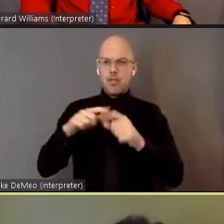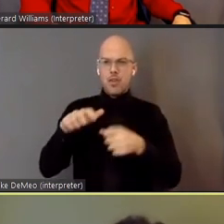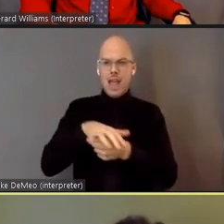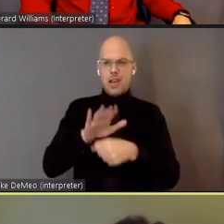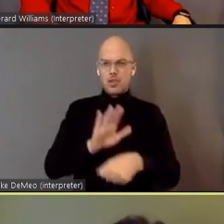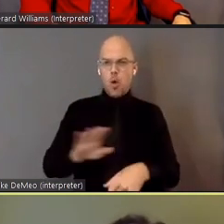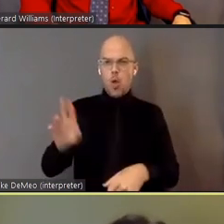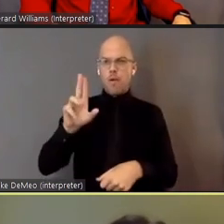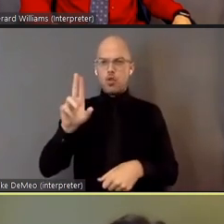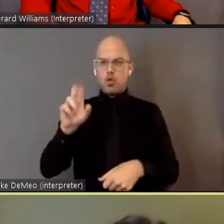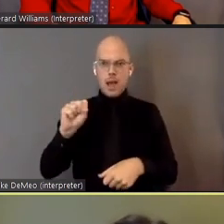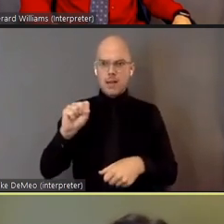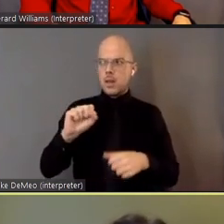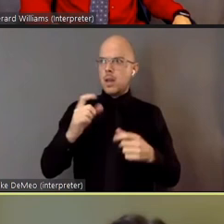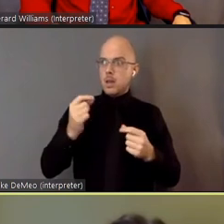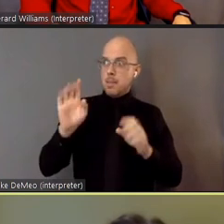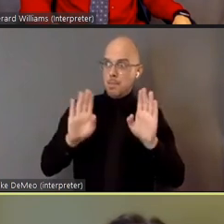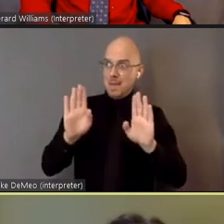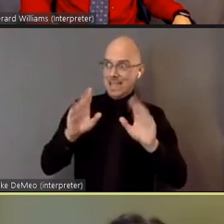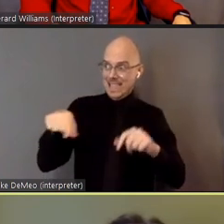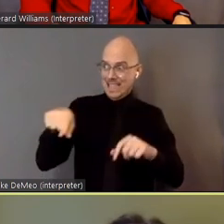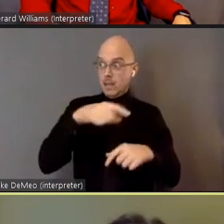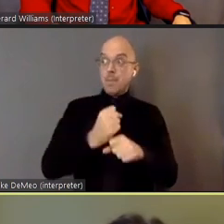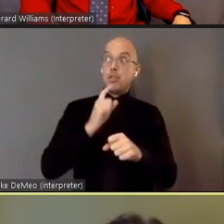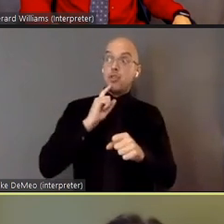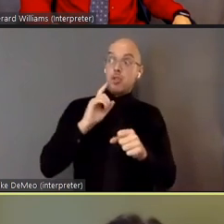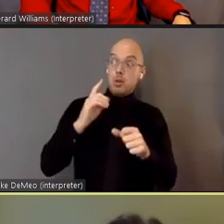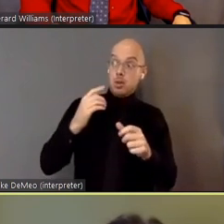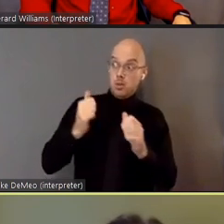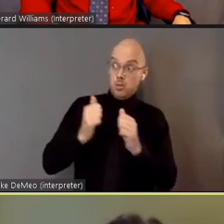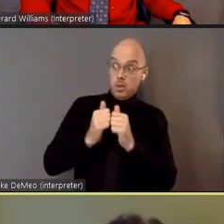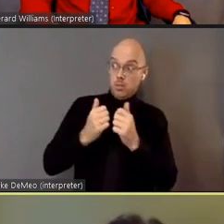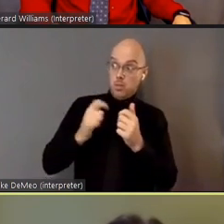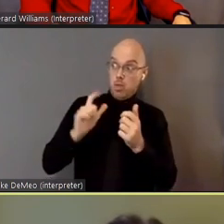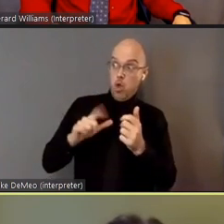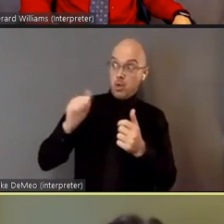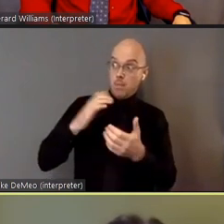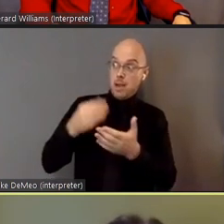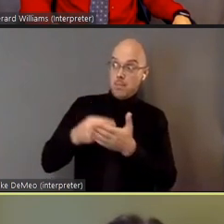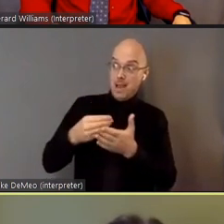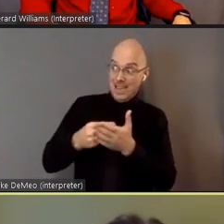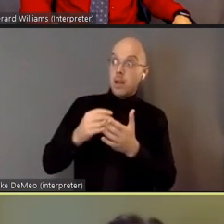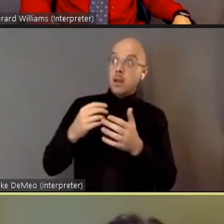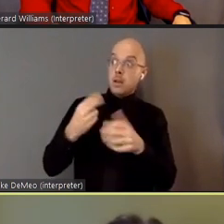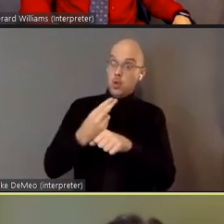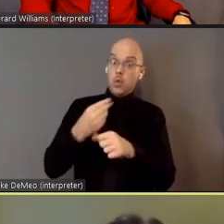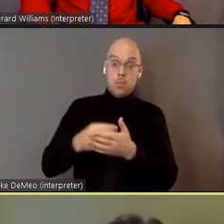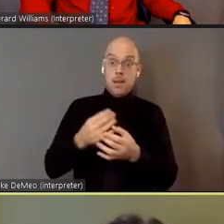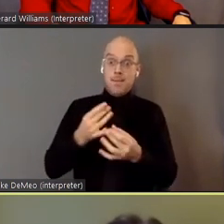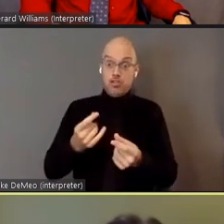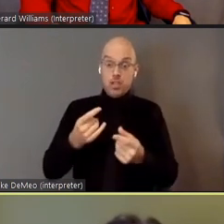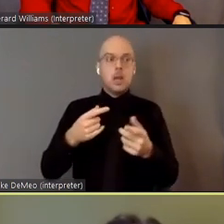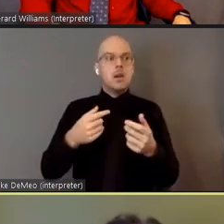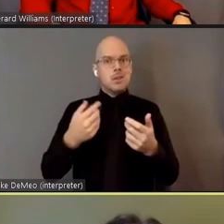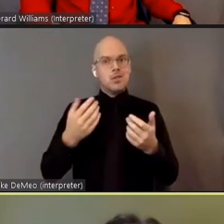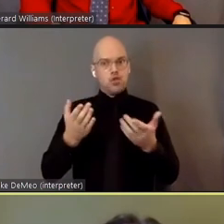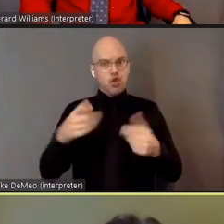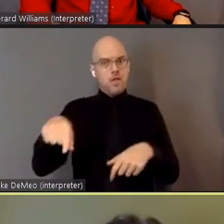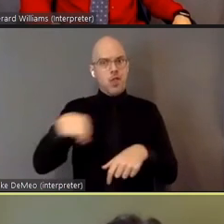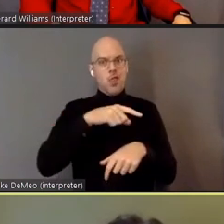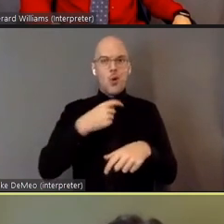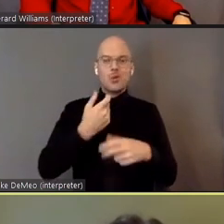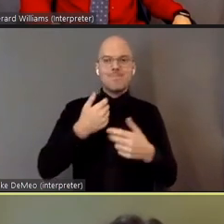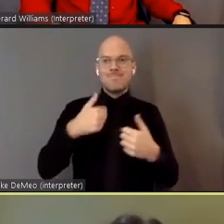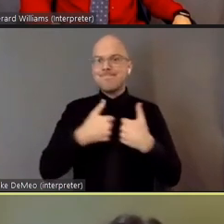to serve the broadest area possible with the most efficient use of the funding that we have. And so